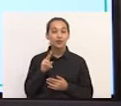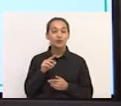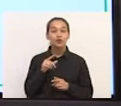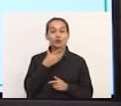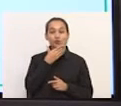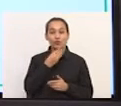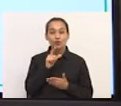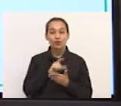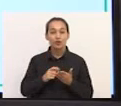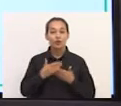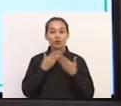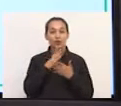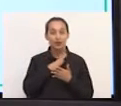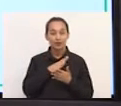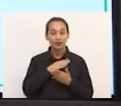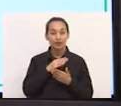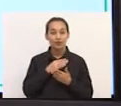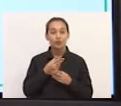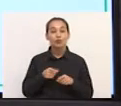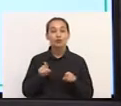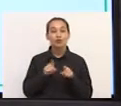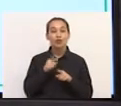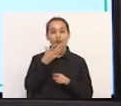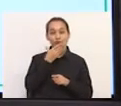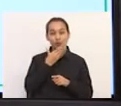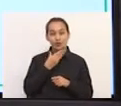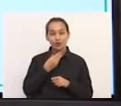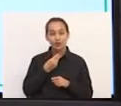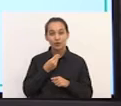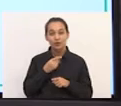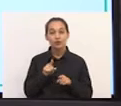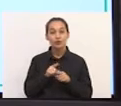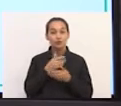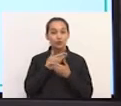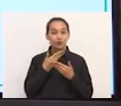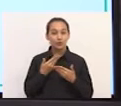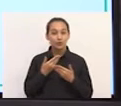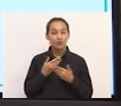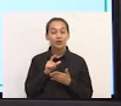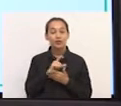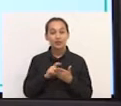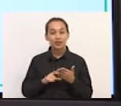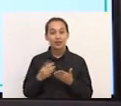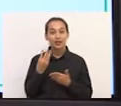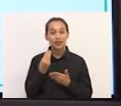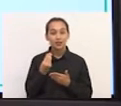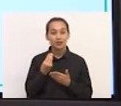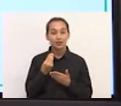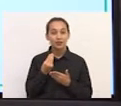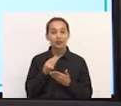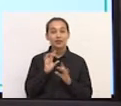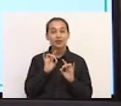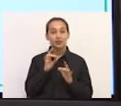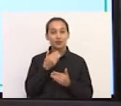bilan o'qigan edik. Bundan-da chiroyli o'xshatish topa olmaganligim sababli mana shu misralarni yana bir bor keltirib